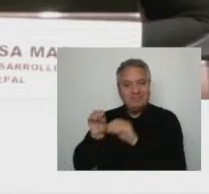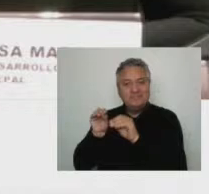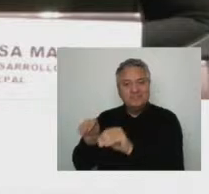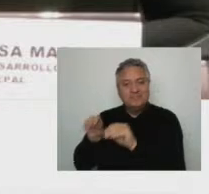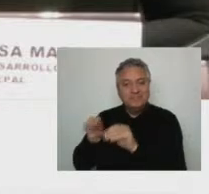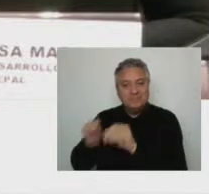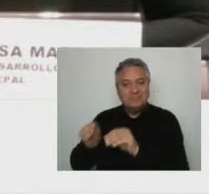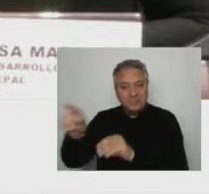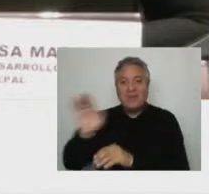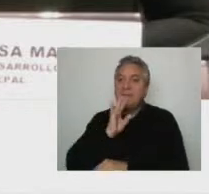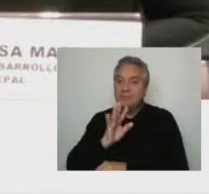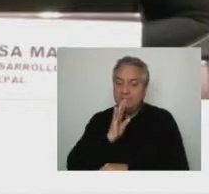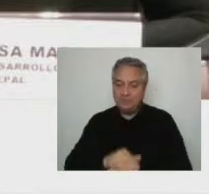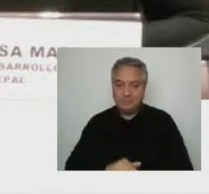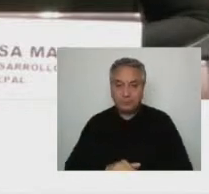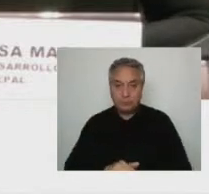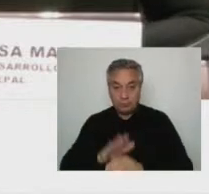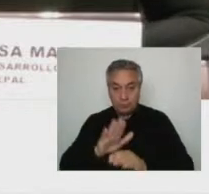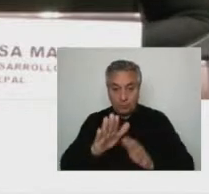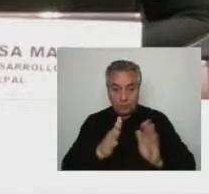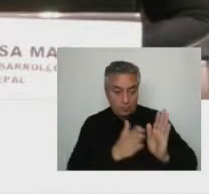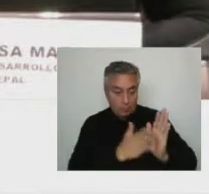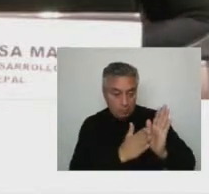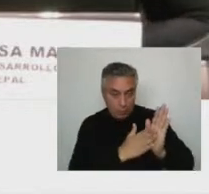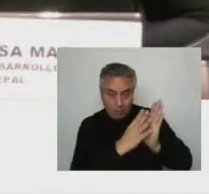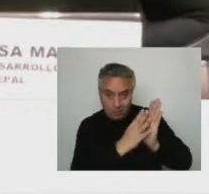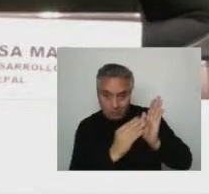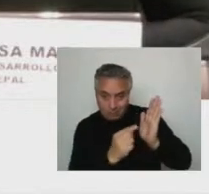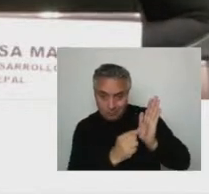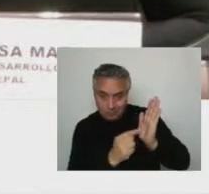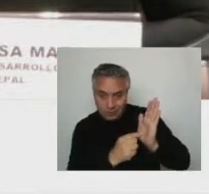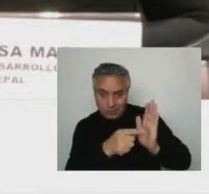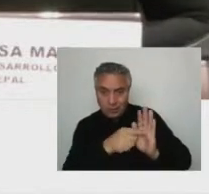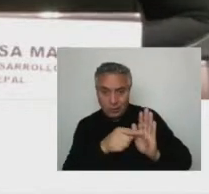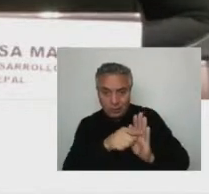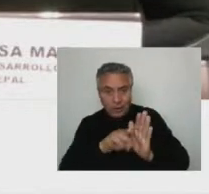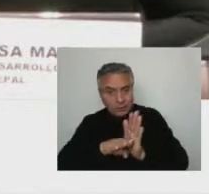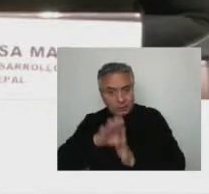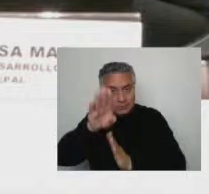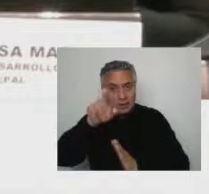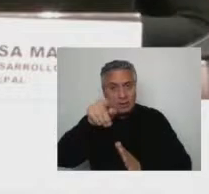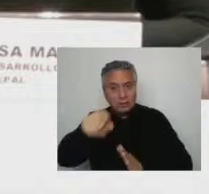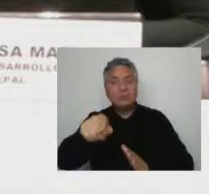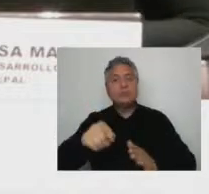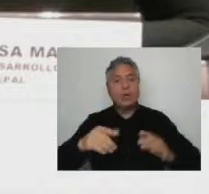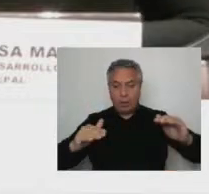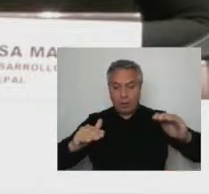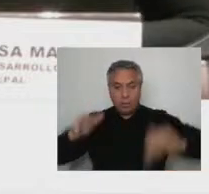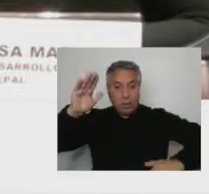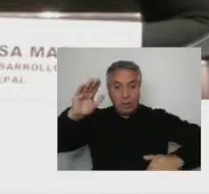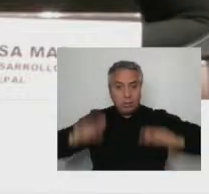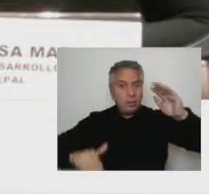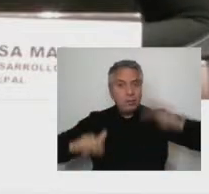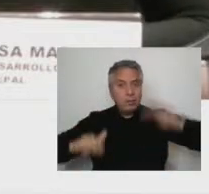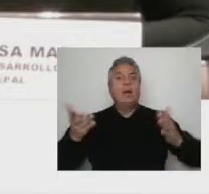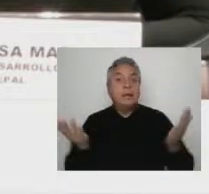presentation. Now, the development model, as we have mentioned,